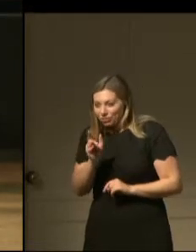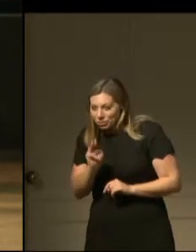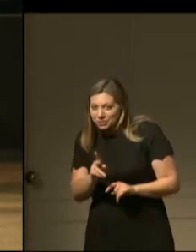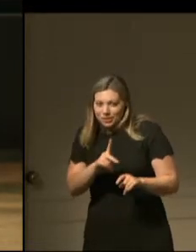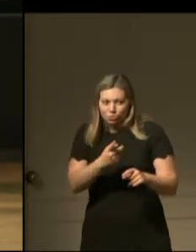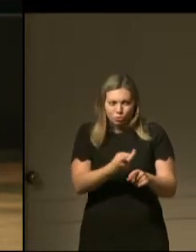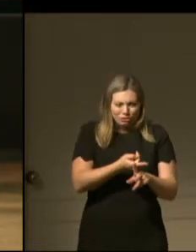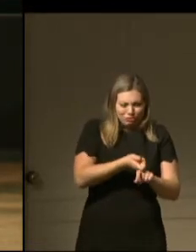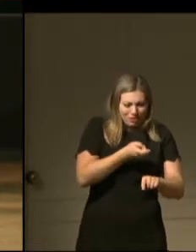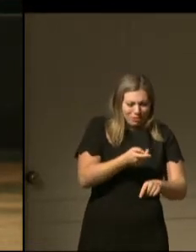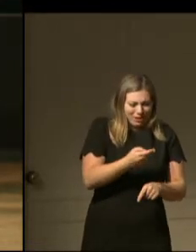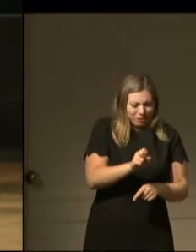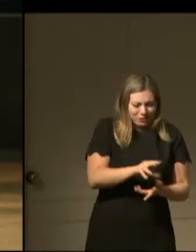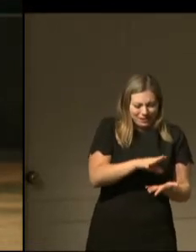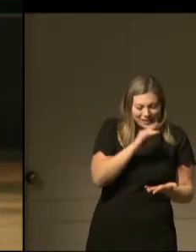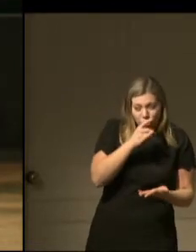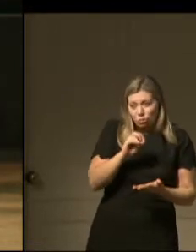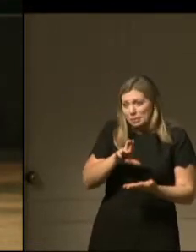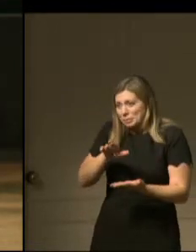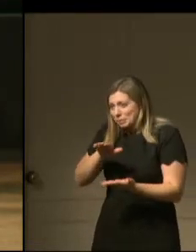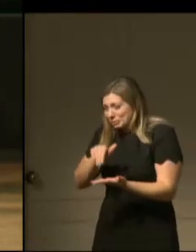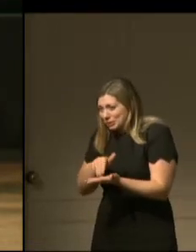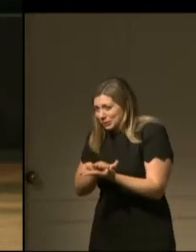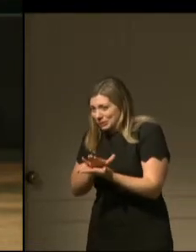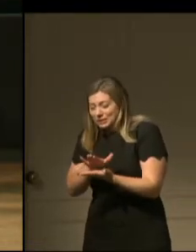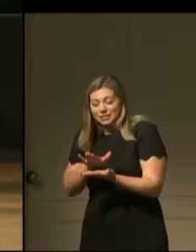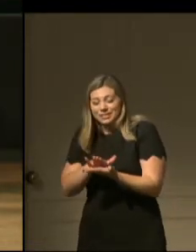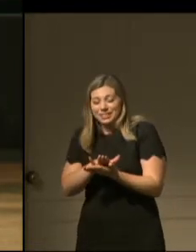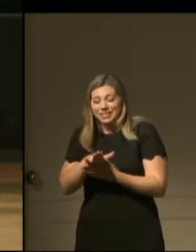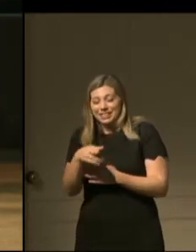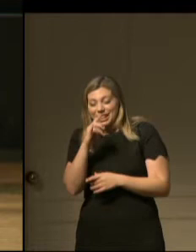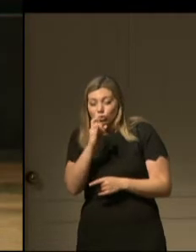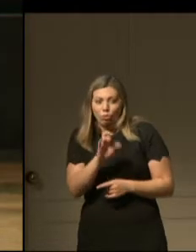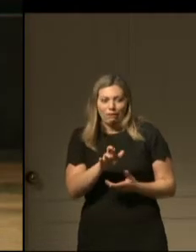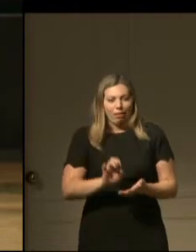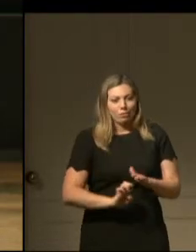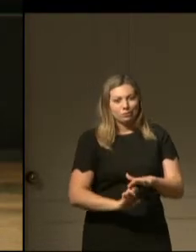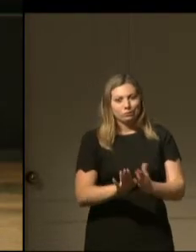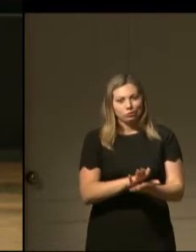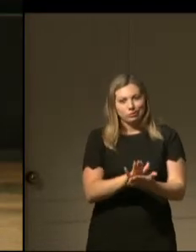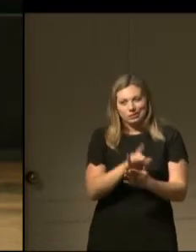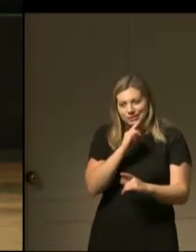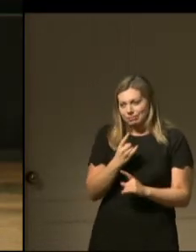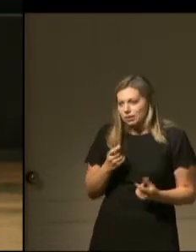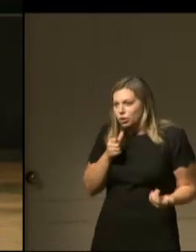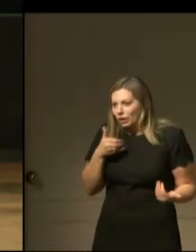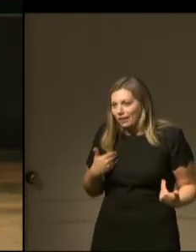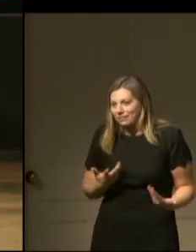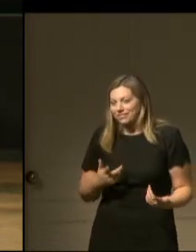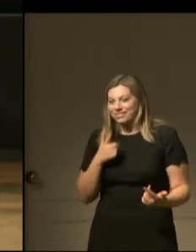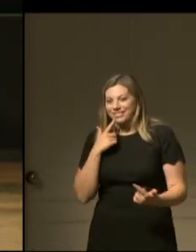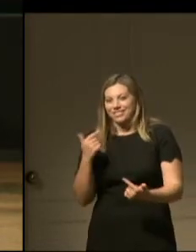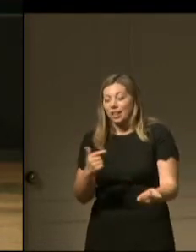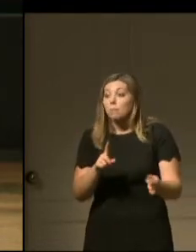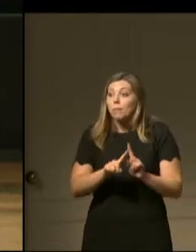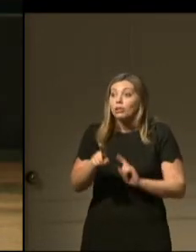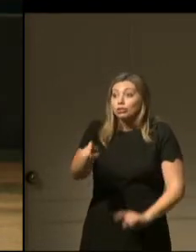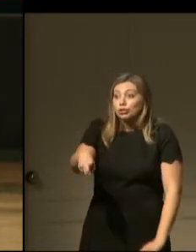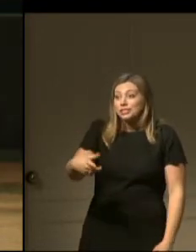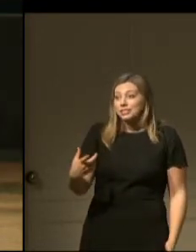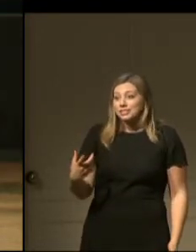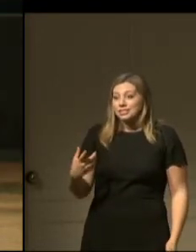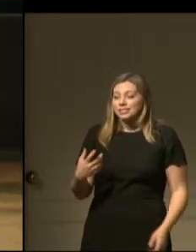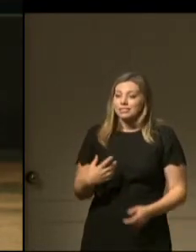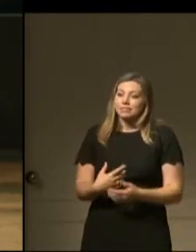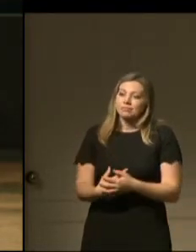produced by high school kids or middle school kids or elementary school kids. Like, that doesn't exist, but it should.